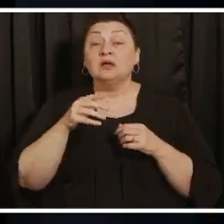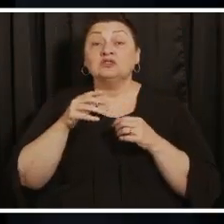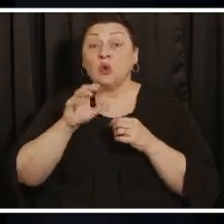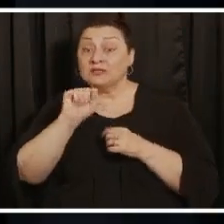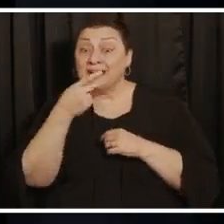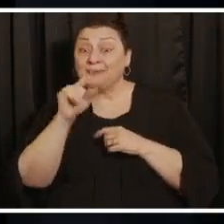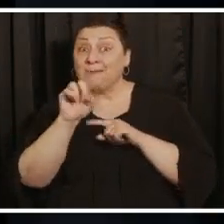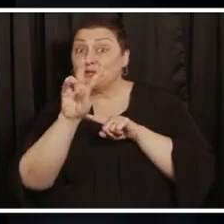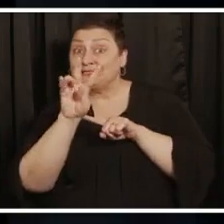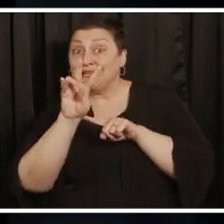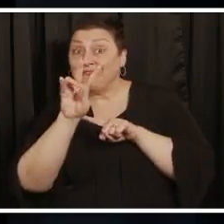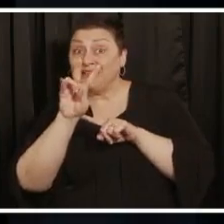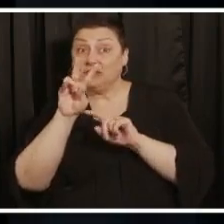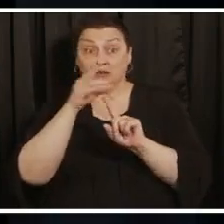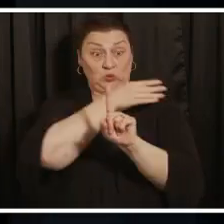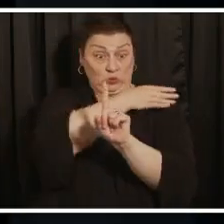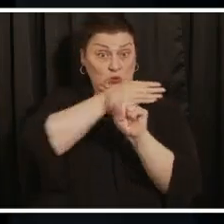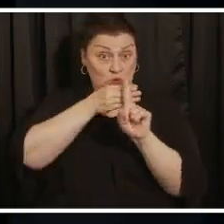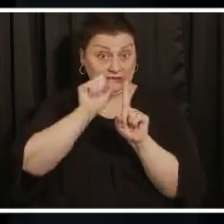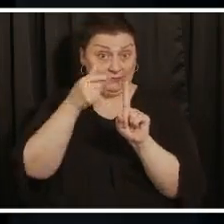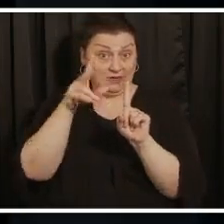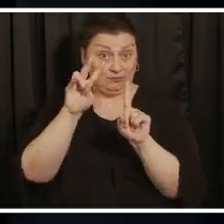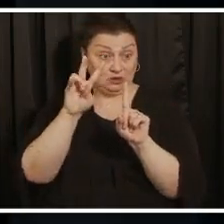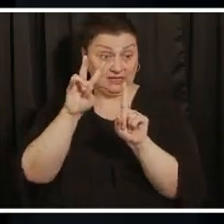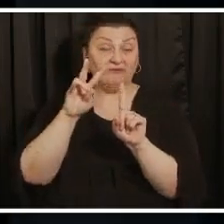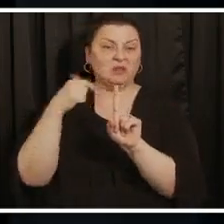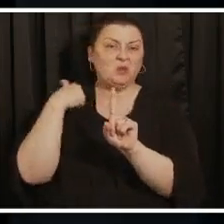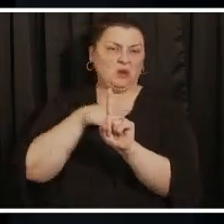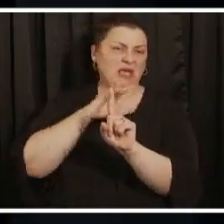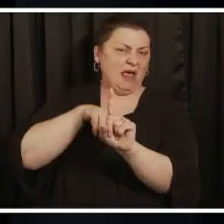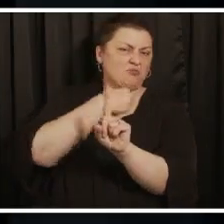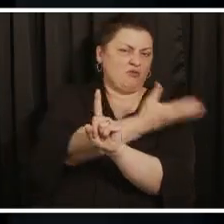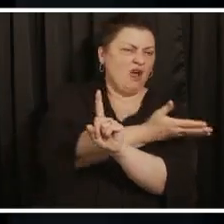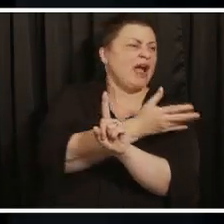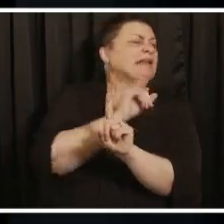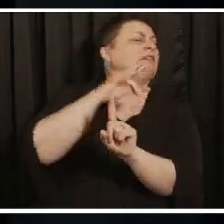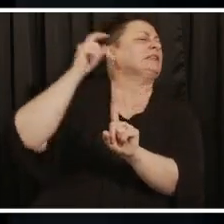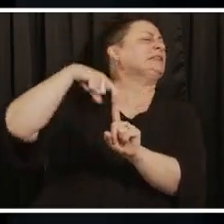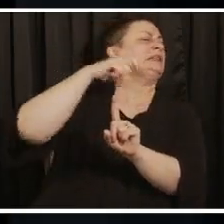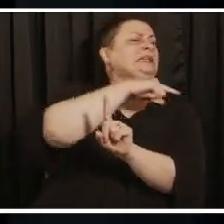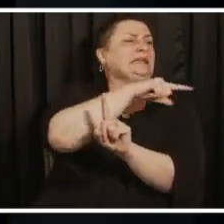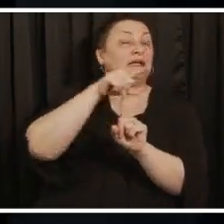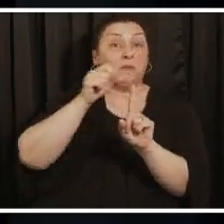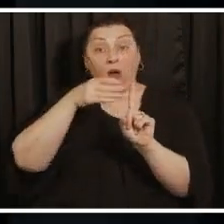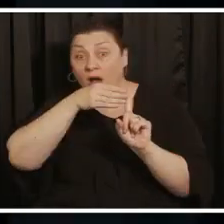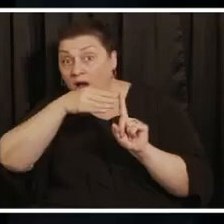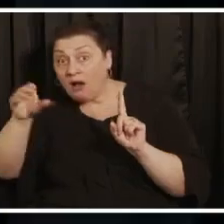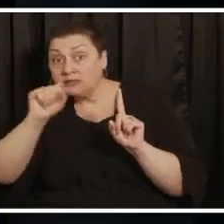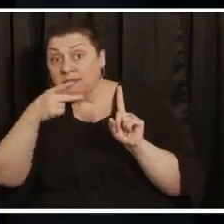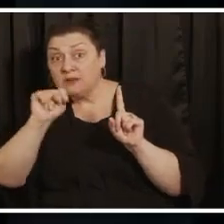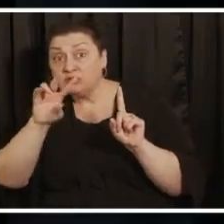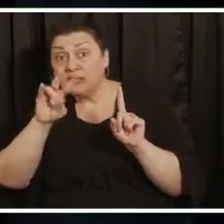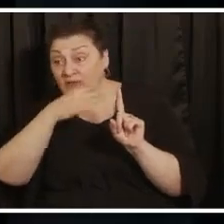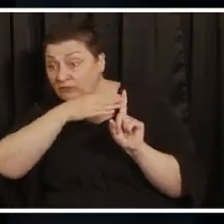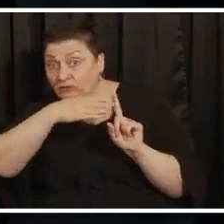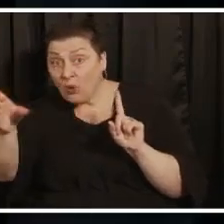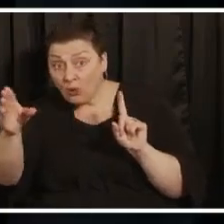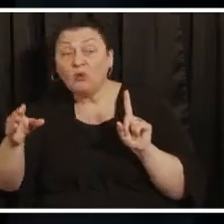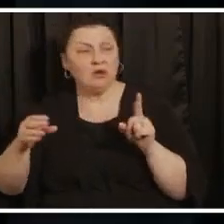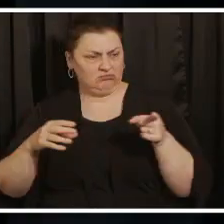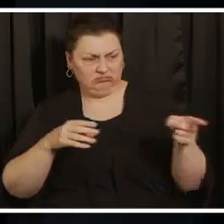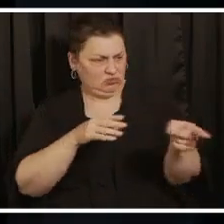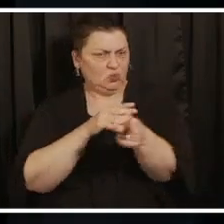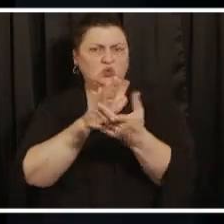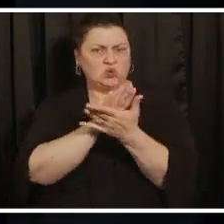to September 7th, if the school needs help, we can still provide that on an ad hoc basis to make sure that it's done. So I hope, did that answer your question?